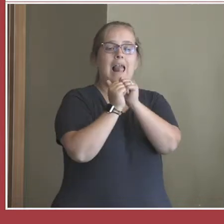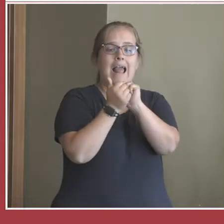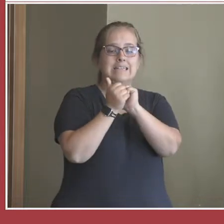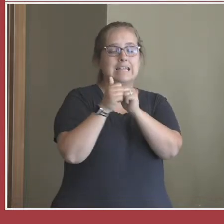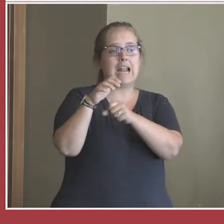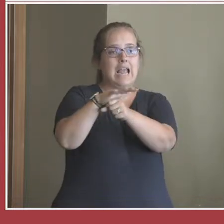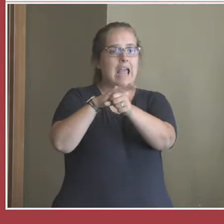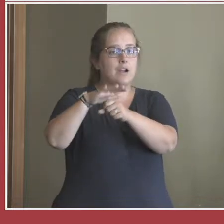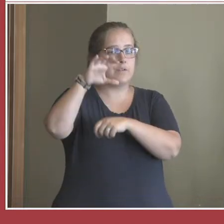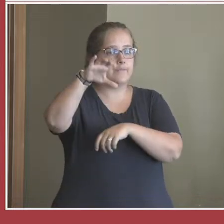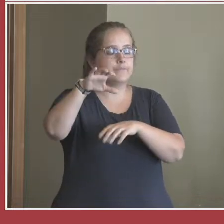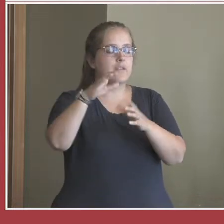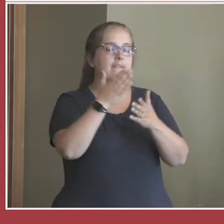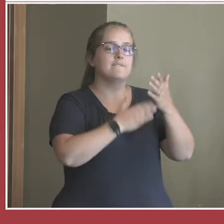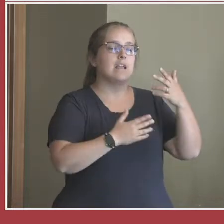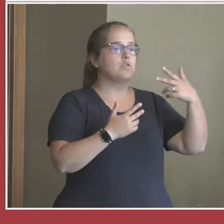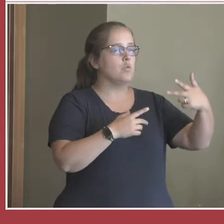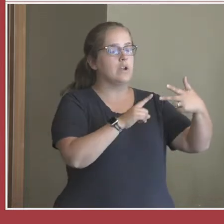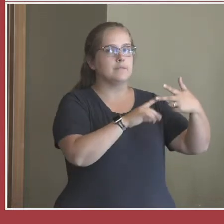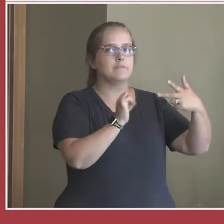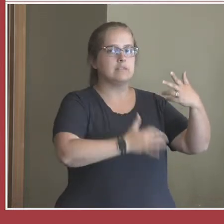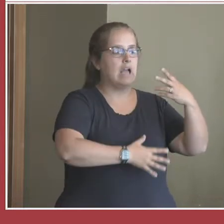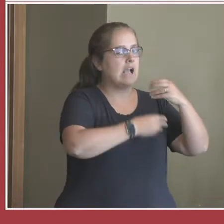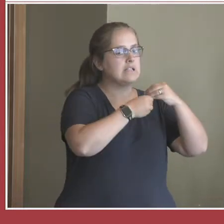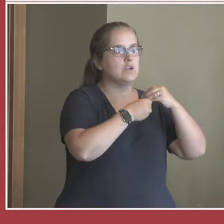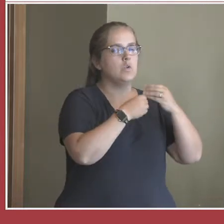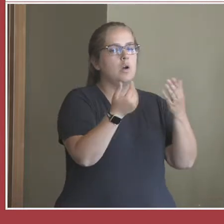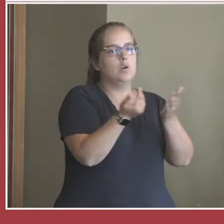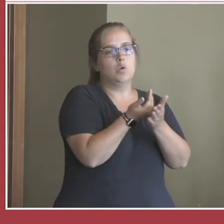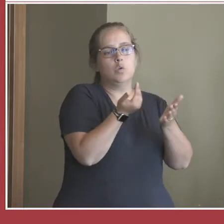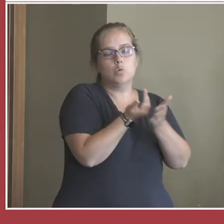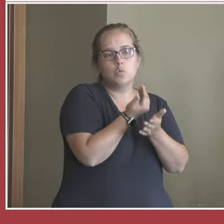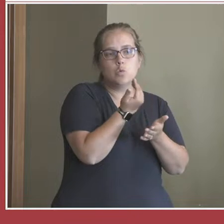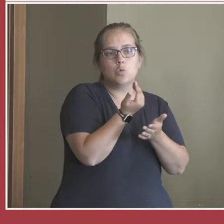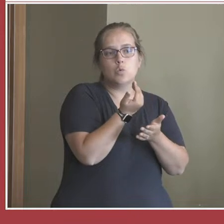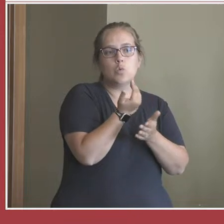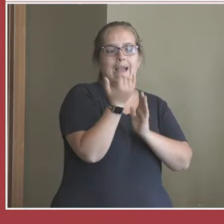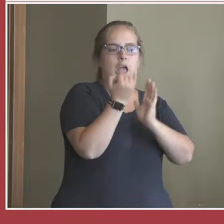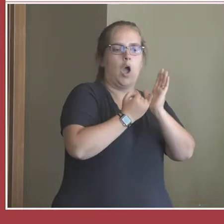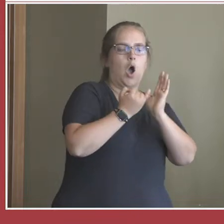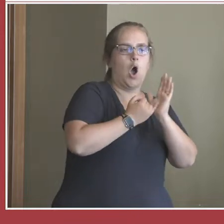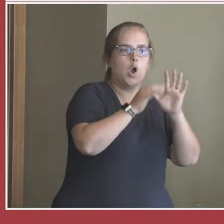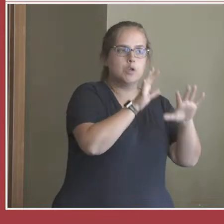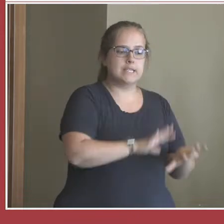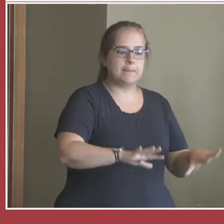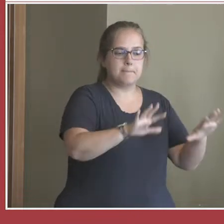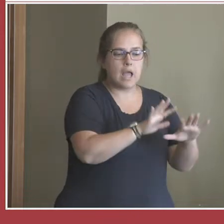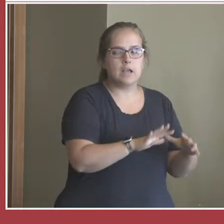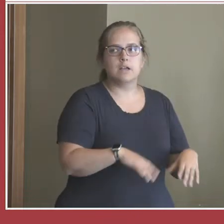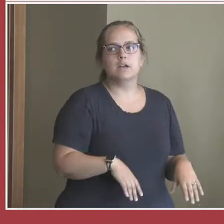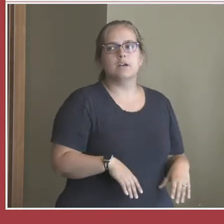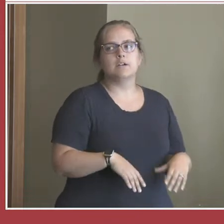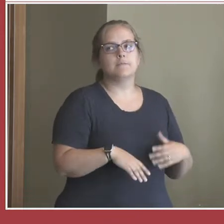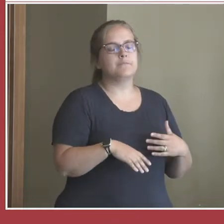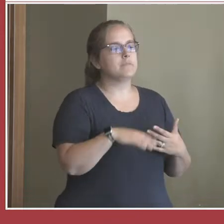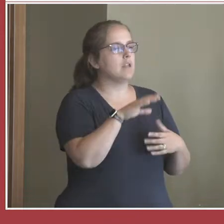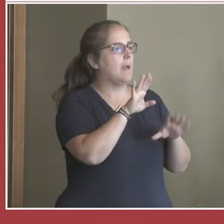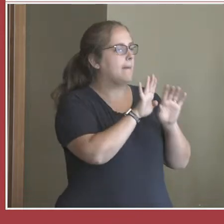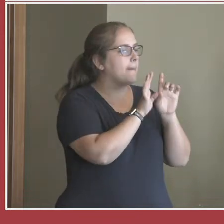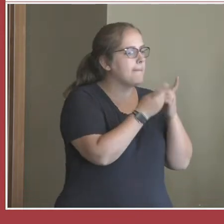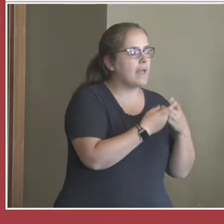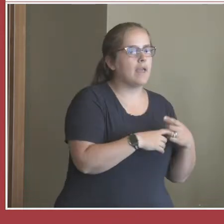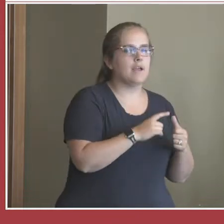wing, and then phase 3 would be the addition of new art spaces, be